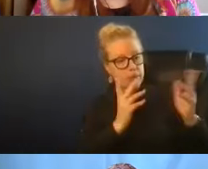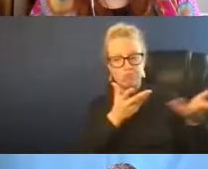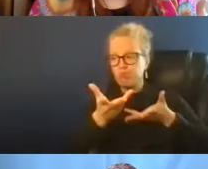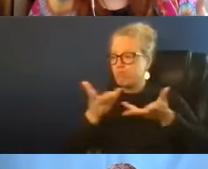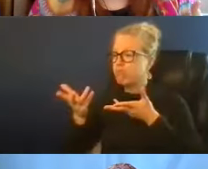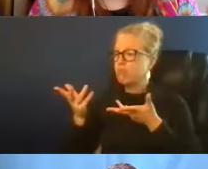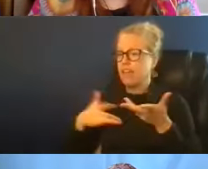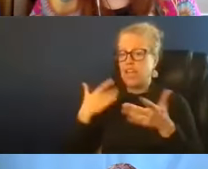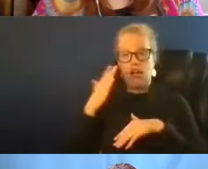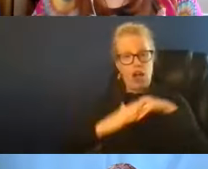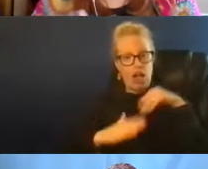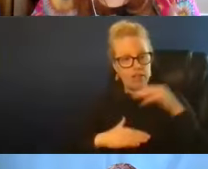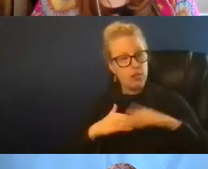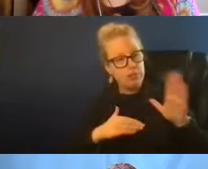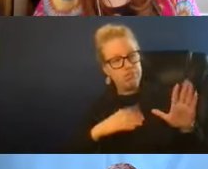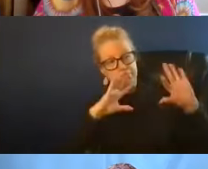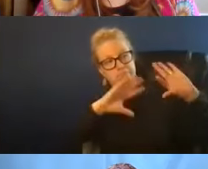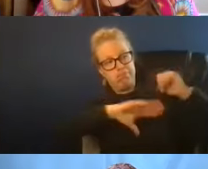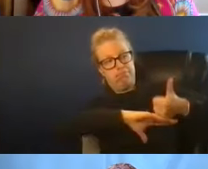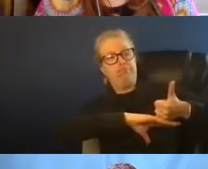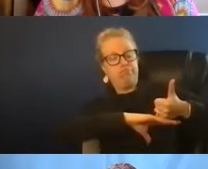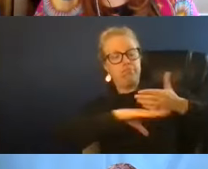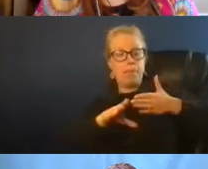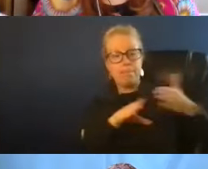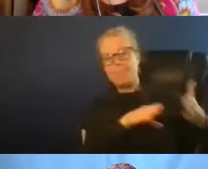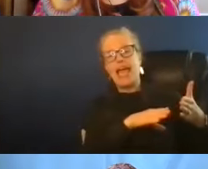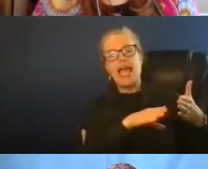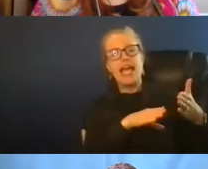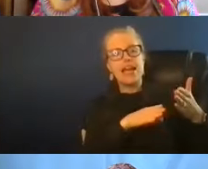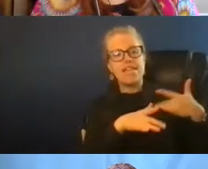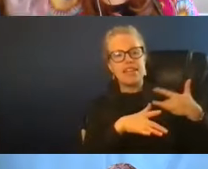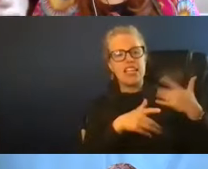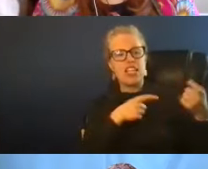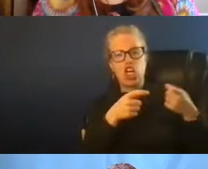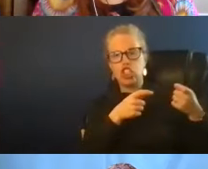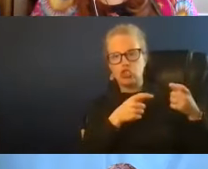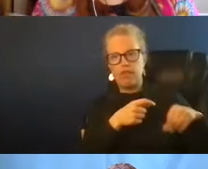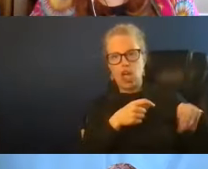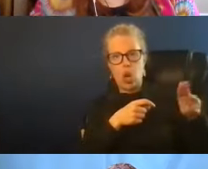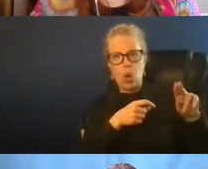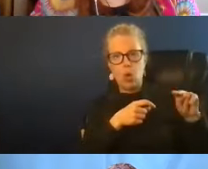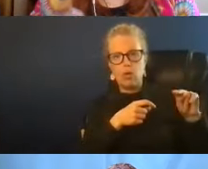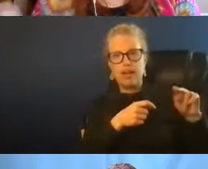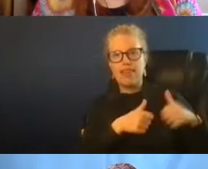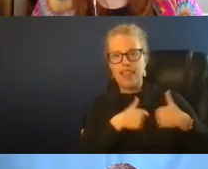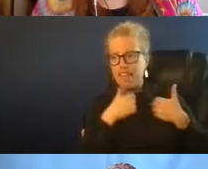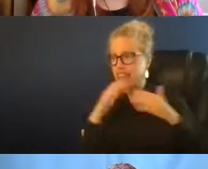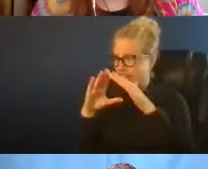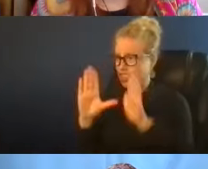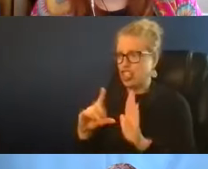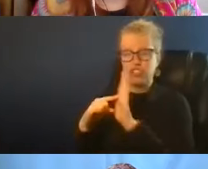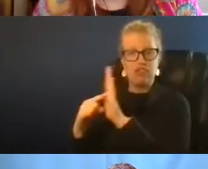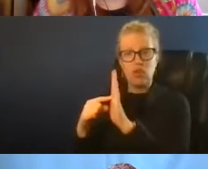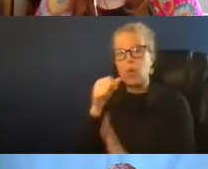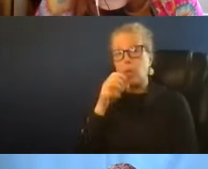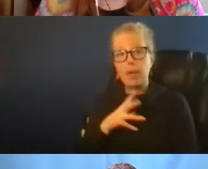comfortable with the plans that they've made and in control of their own lives? At a shelter, like Women's